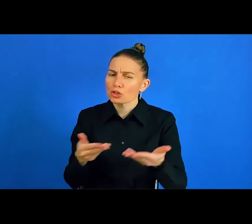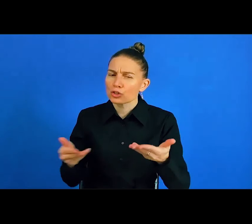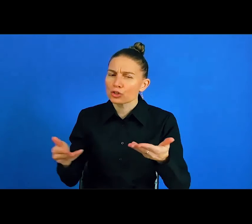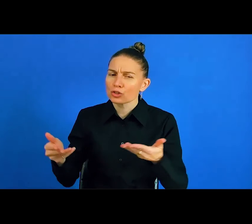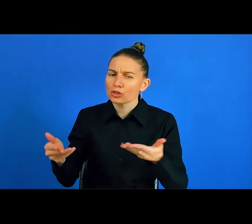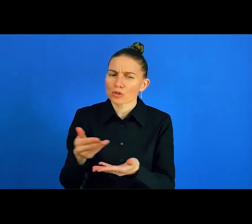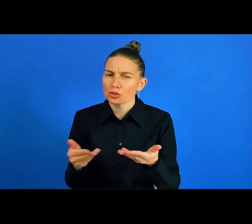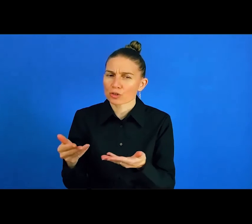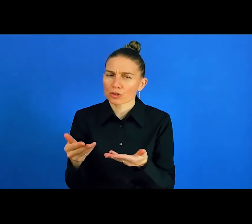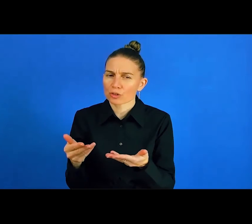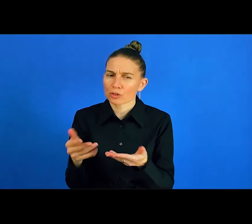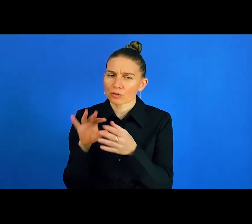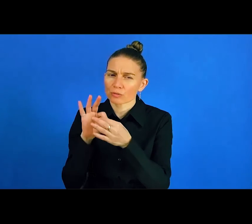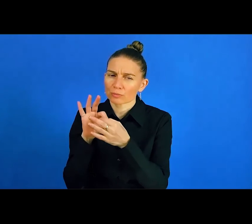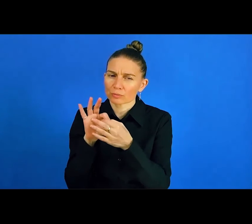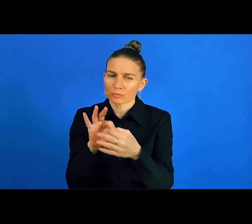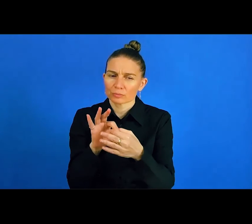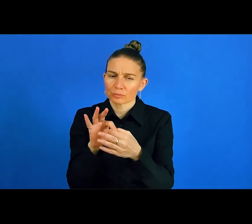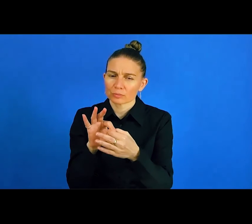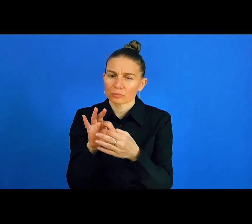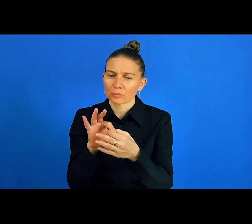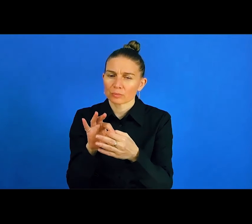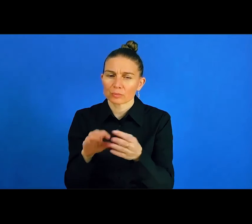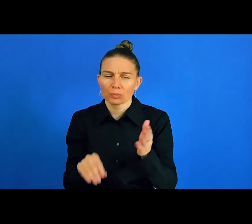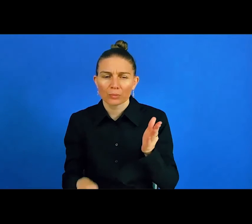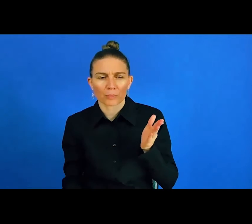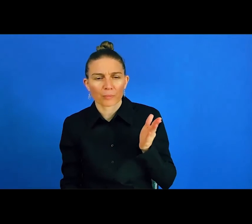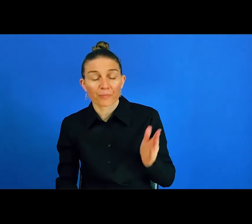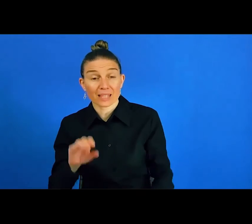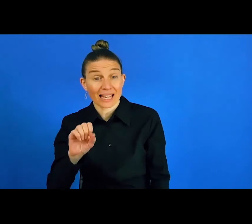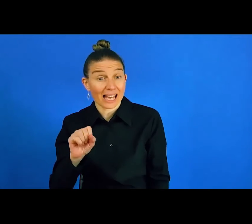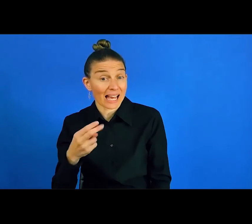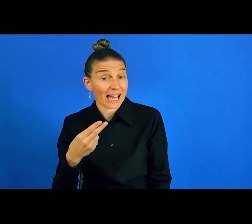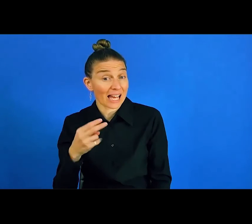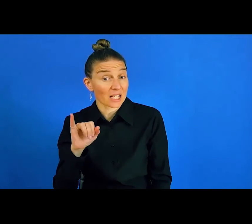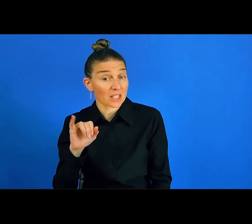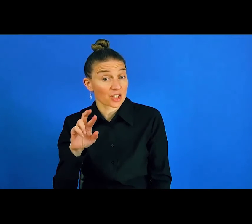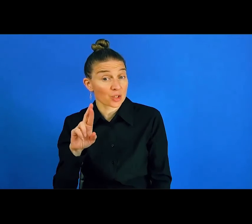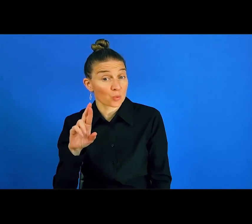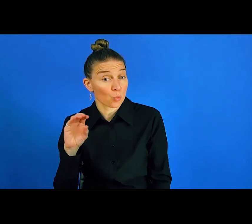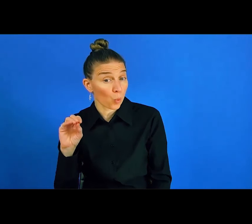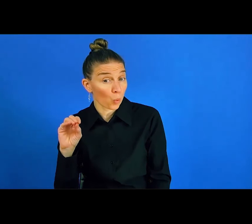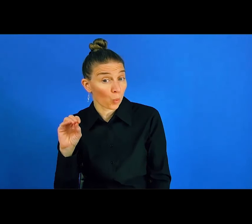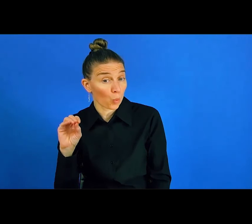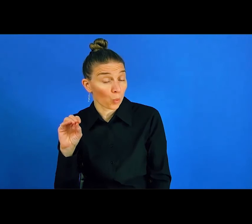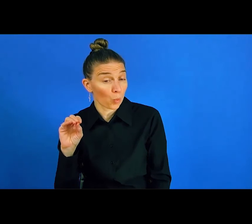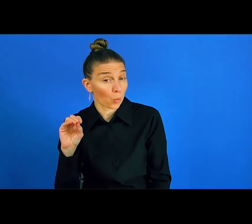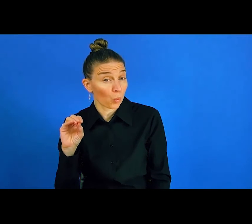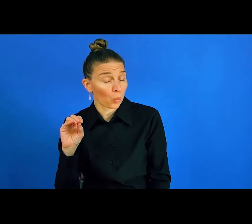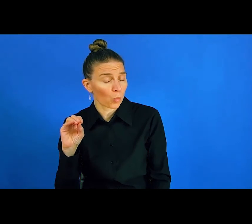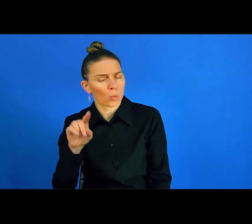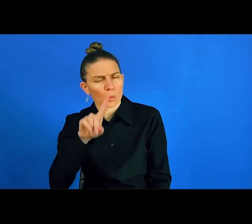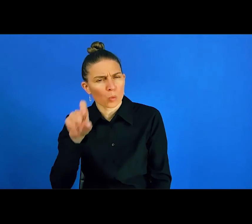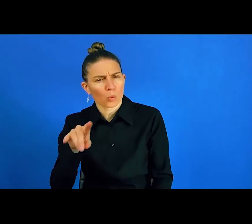maybe to Shiro, if, I don't know, Shiro, if this is something that's already been done as part of the asset program, or